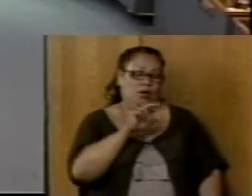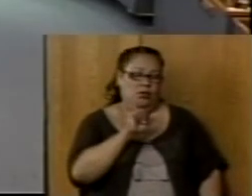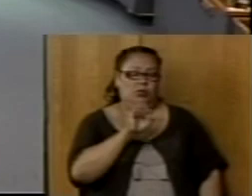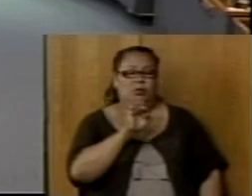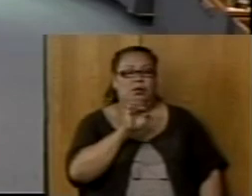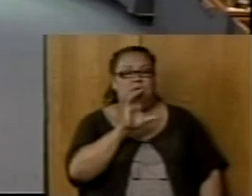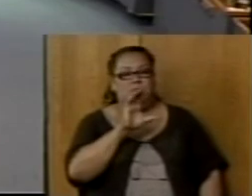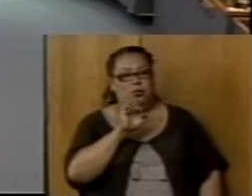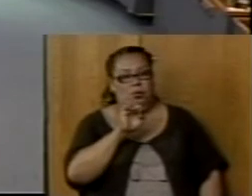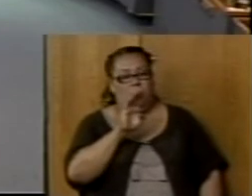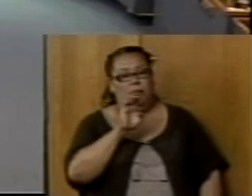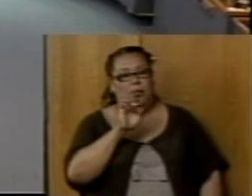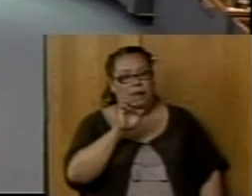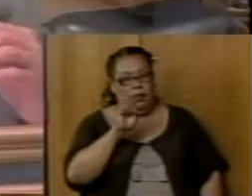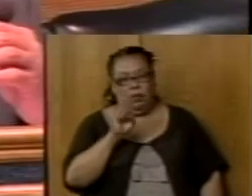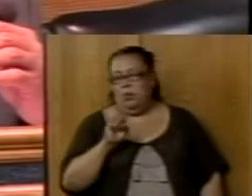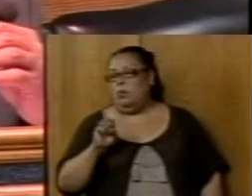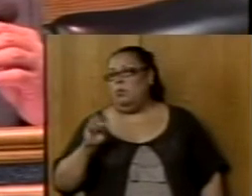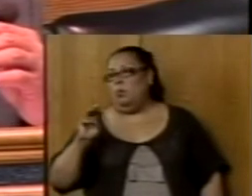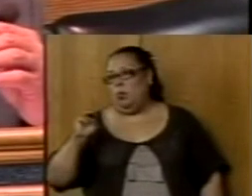of the board. We do have